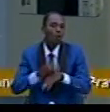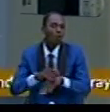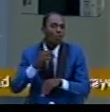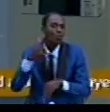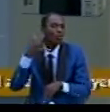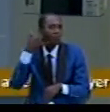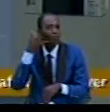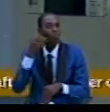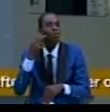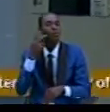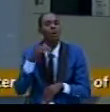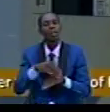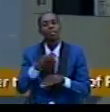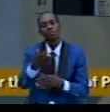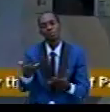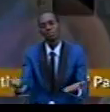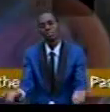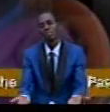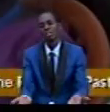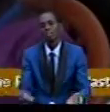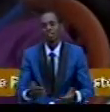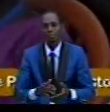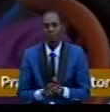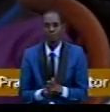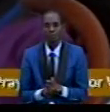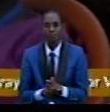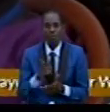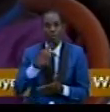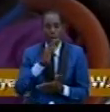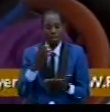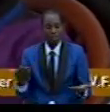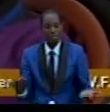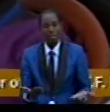you. You are here tonight. Face to face.